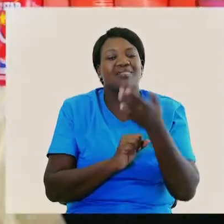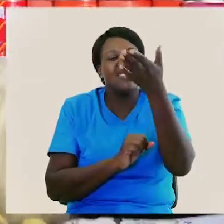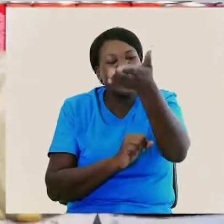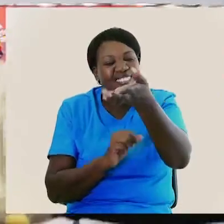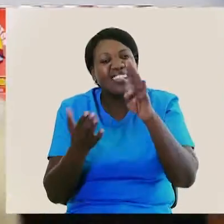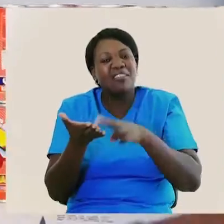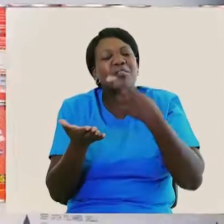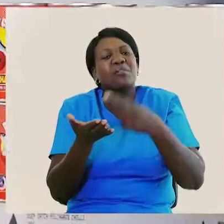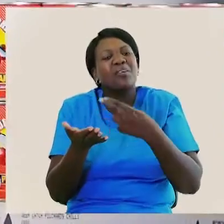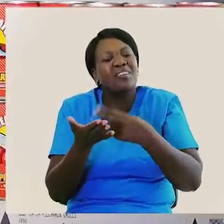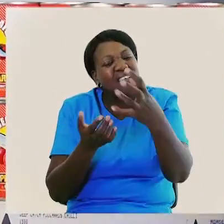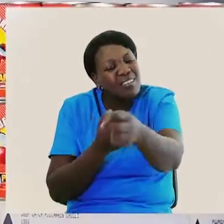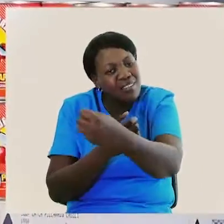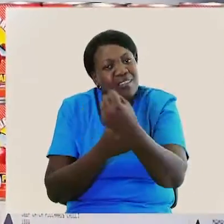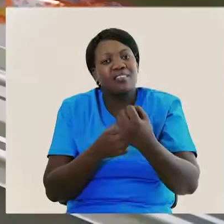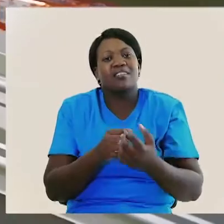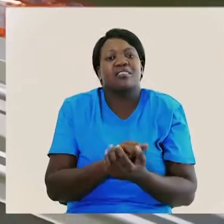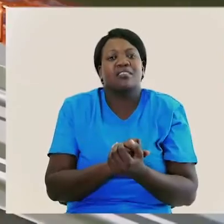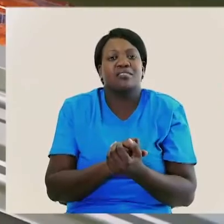Get the margarine.